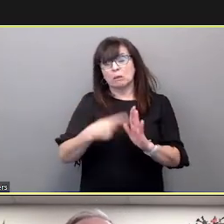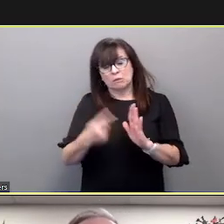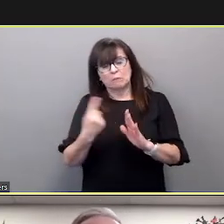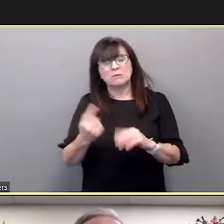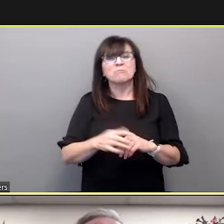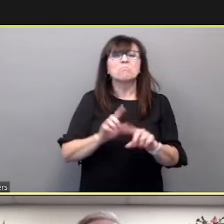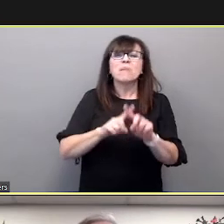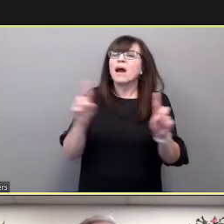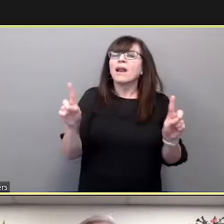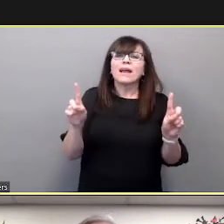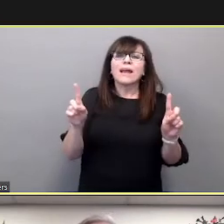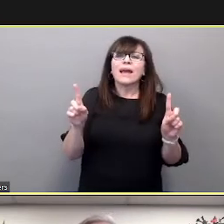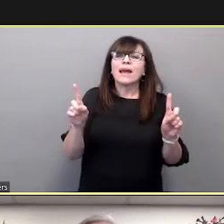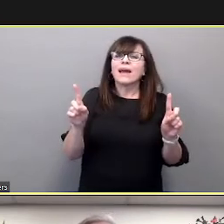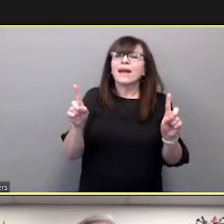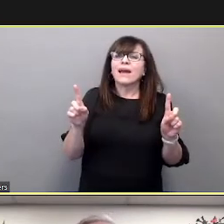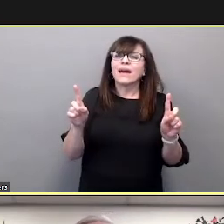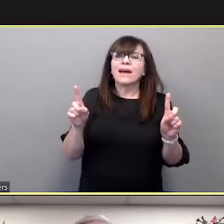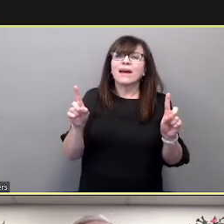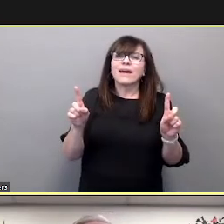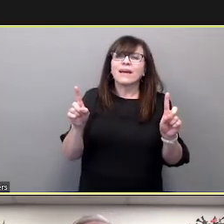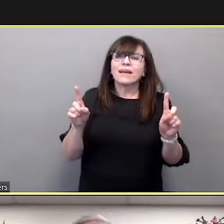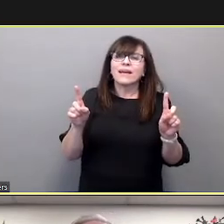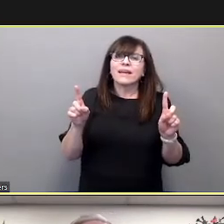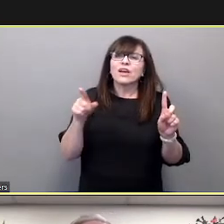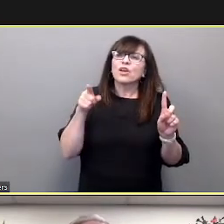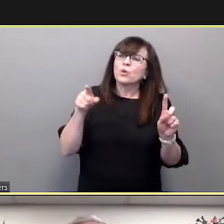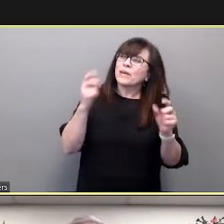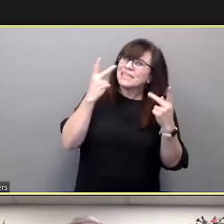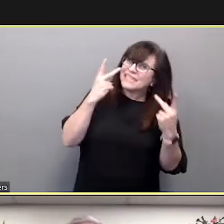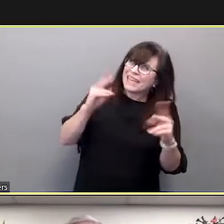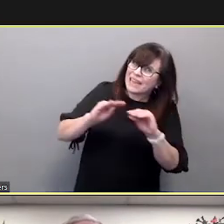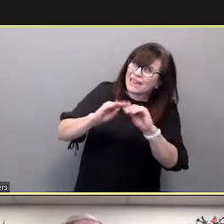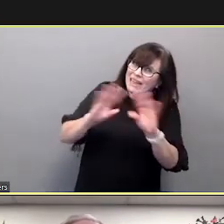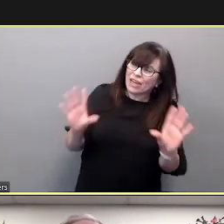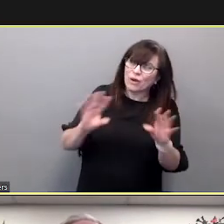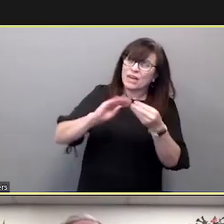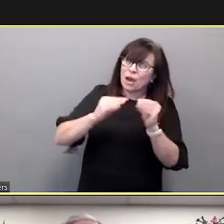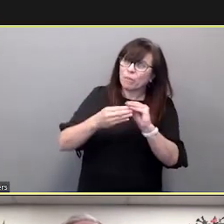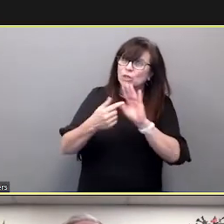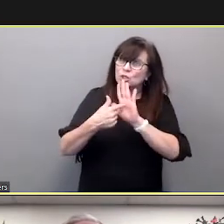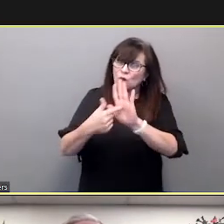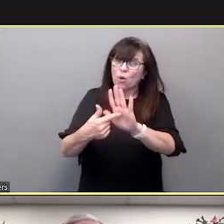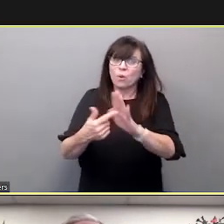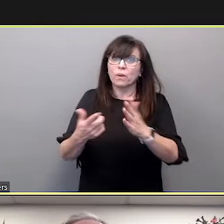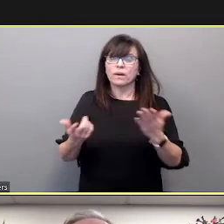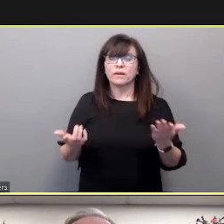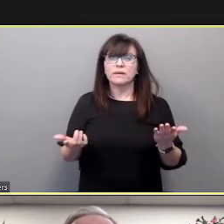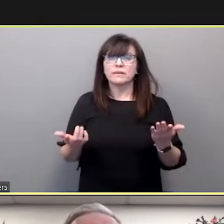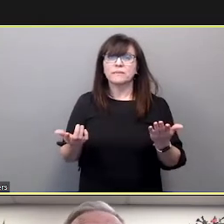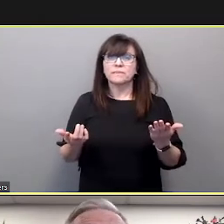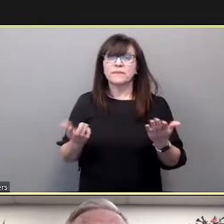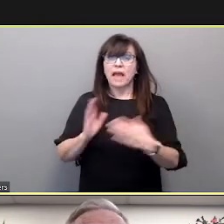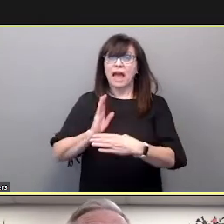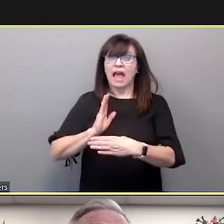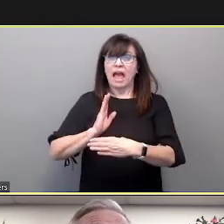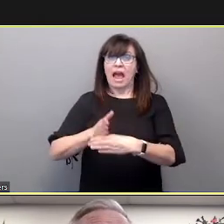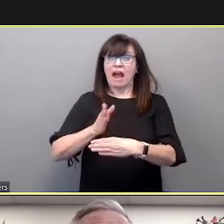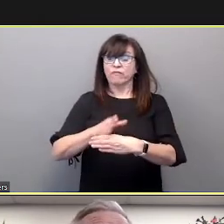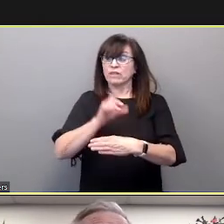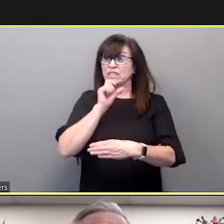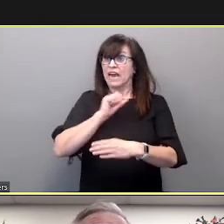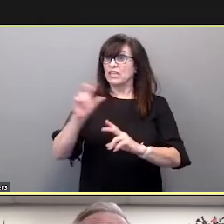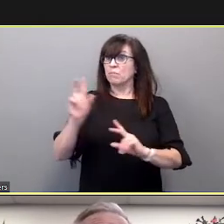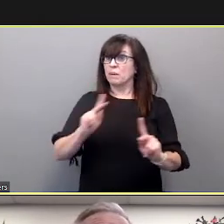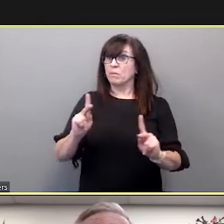in any case, you can see here that the average age of people who end up